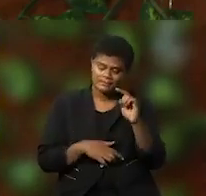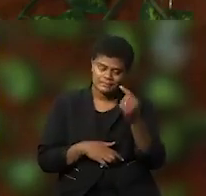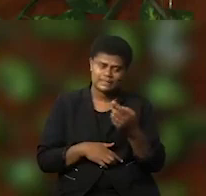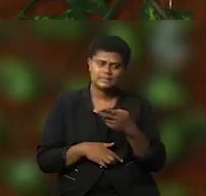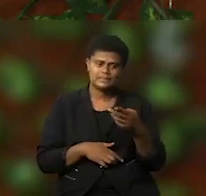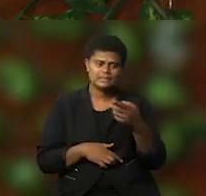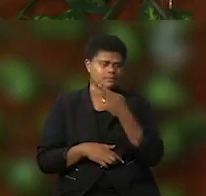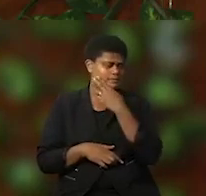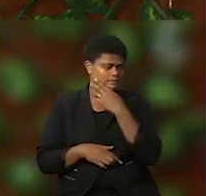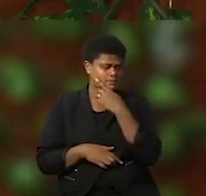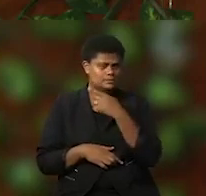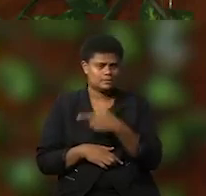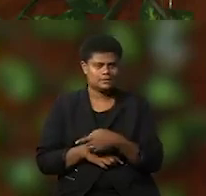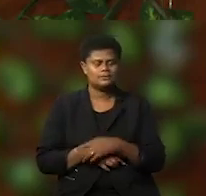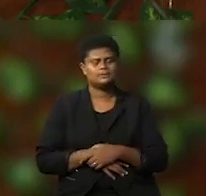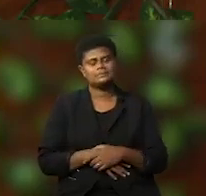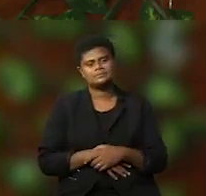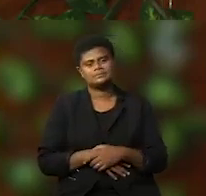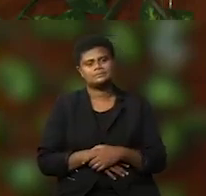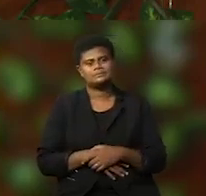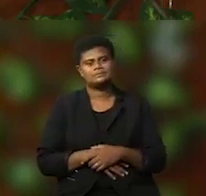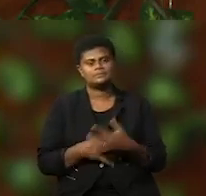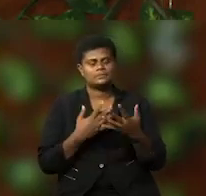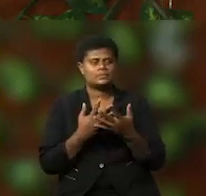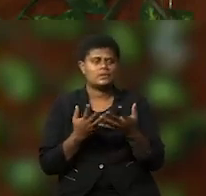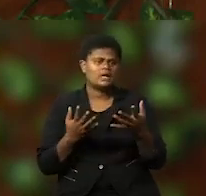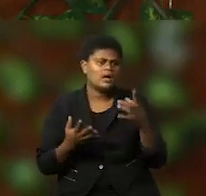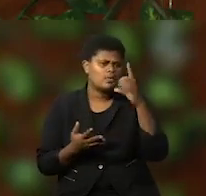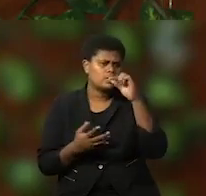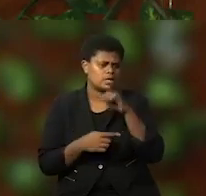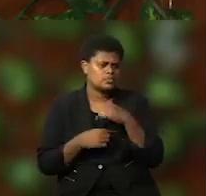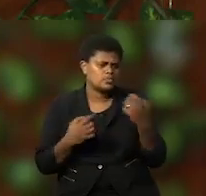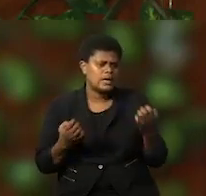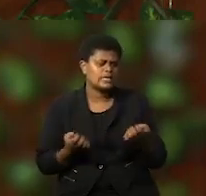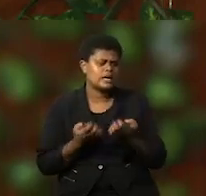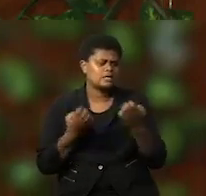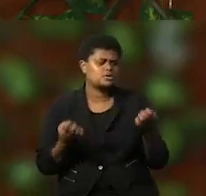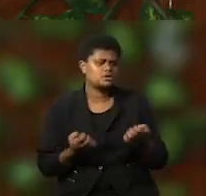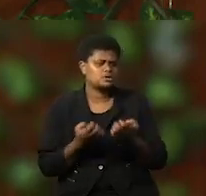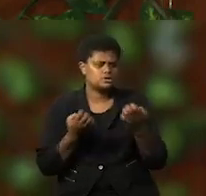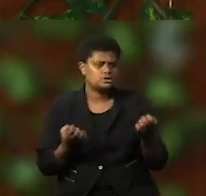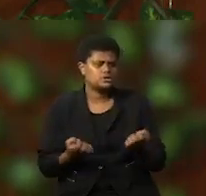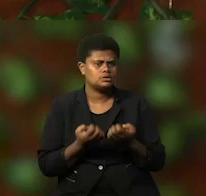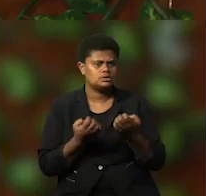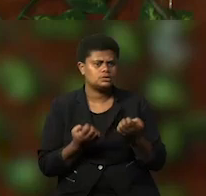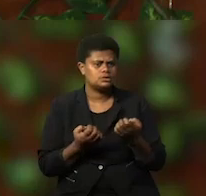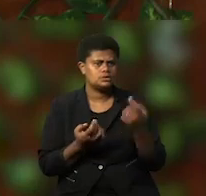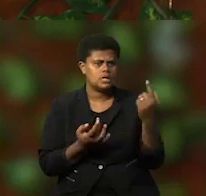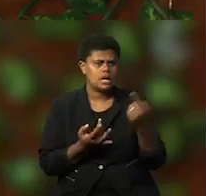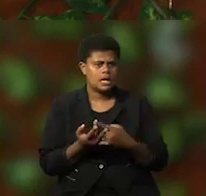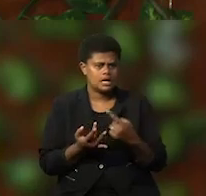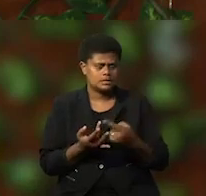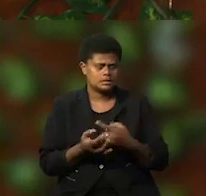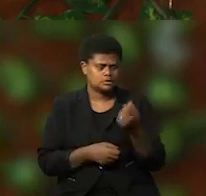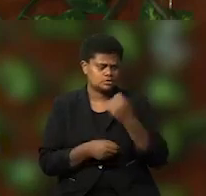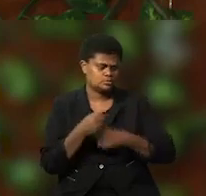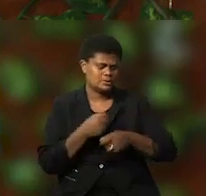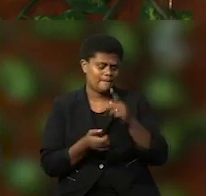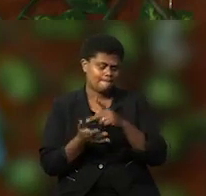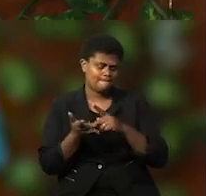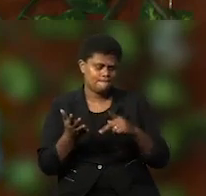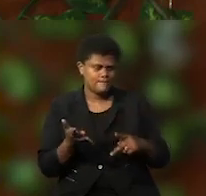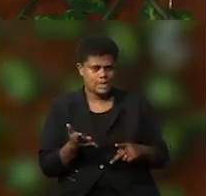Tartala, and then you can also share your thoughts, Maria, today. How can we encourage others to become part of